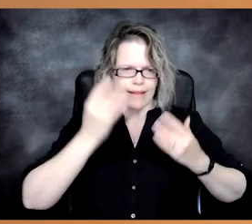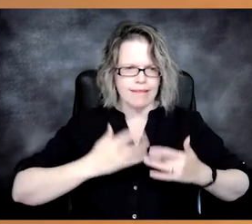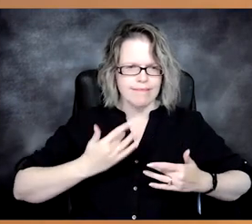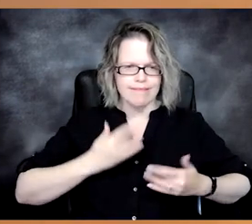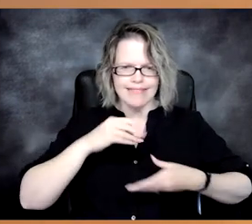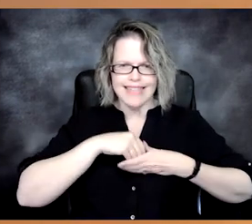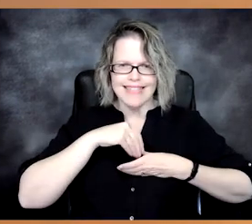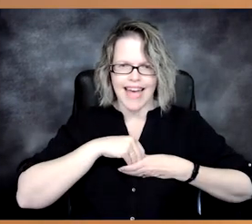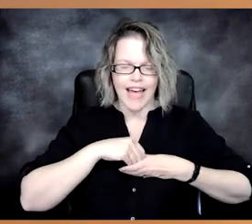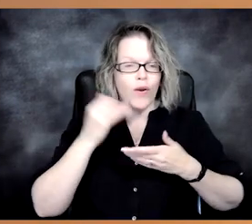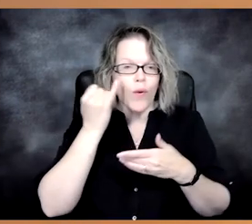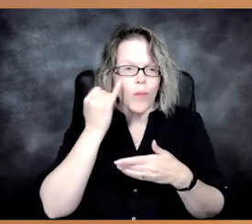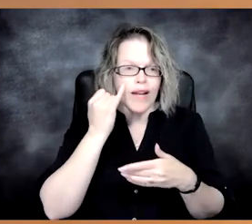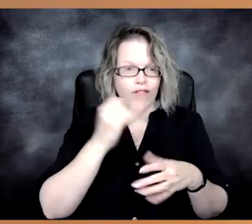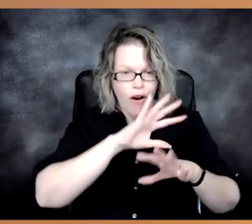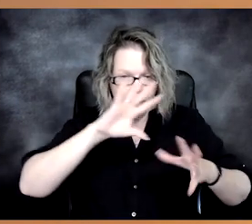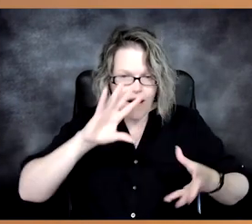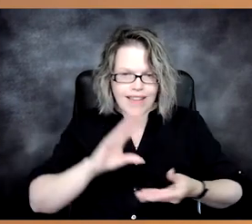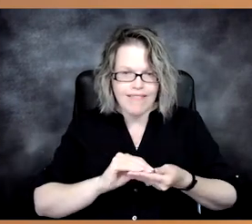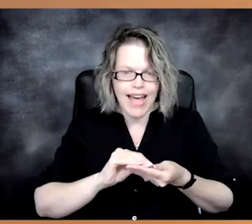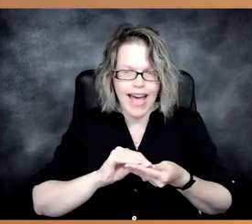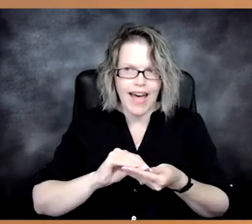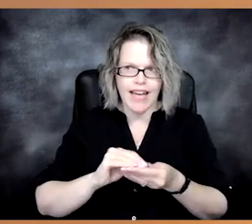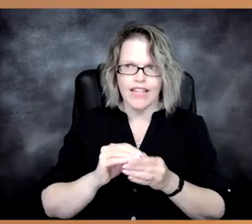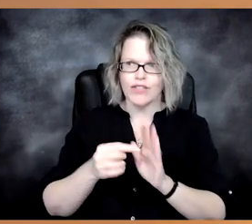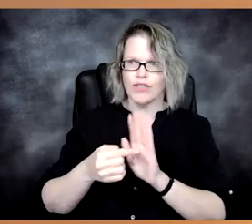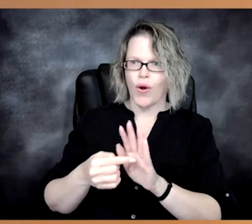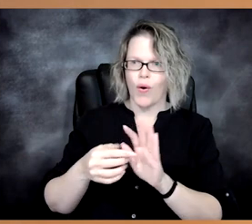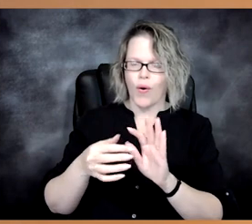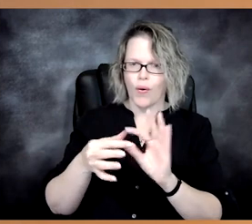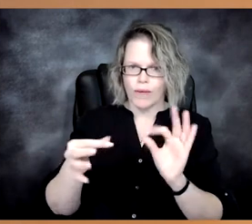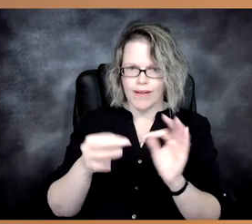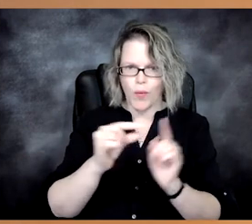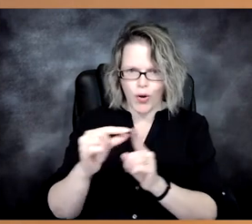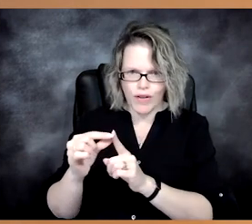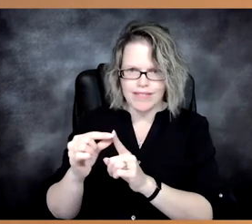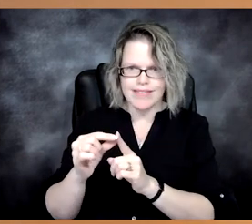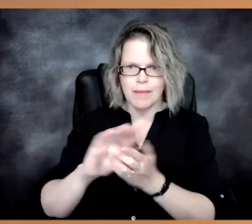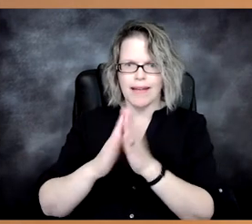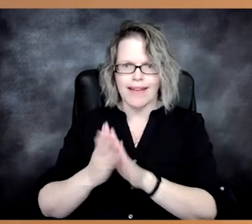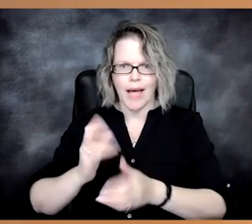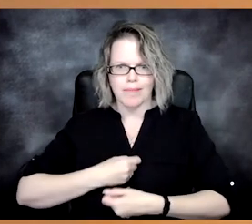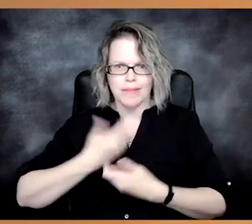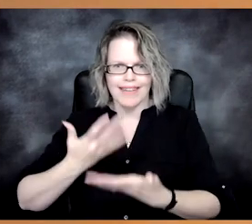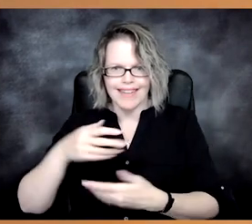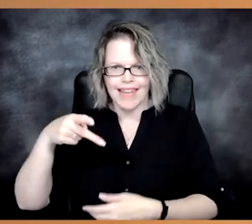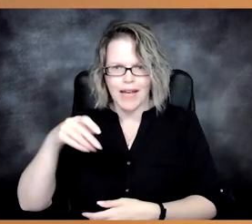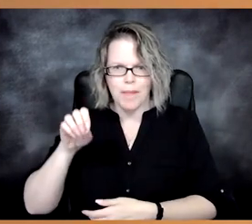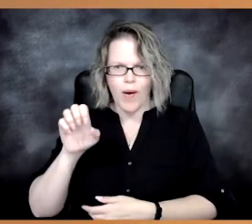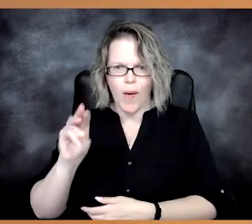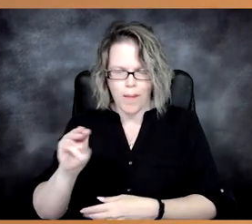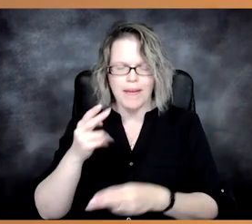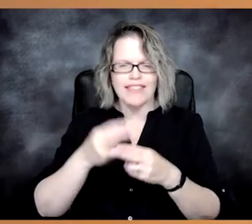inside of you. What if you take all of that and put it into words, into a poem? Well, that's called ekphrastic. We've